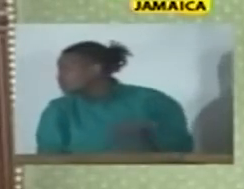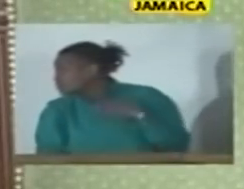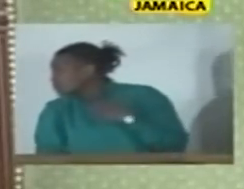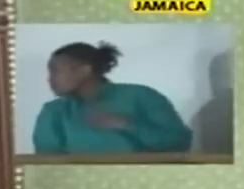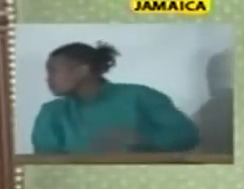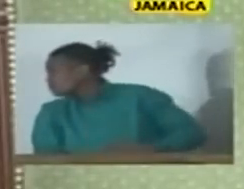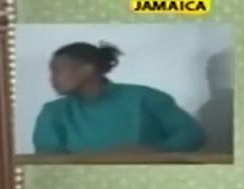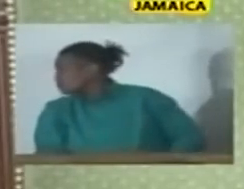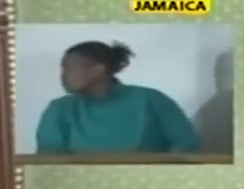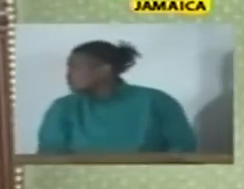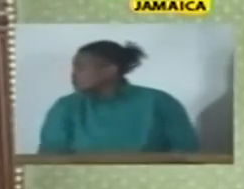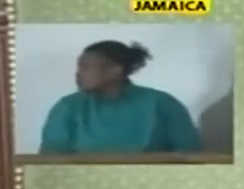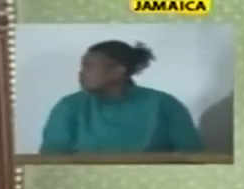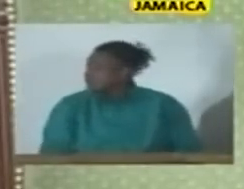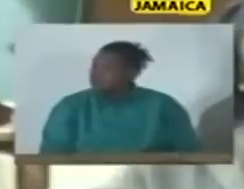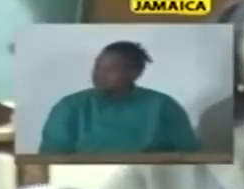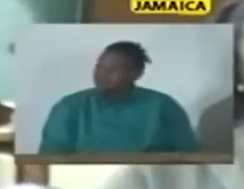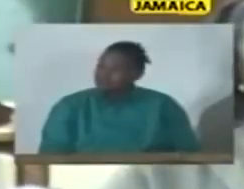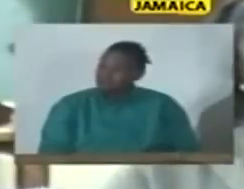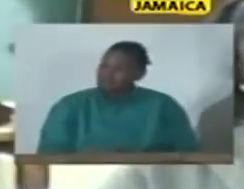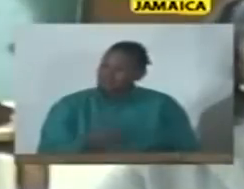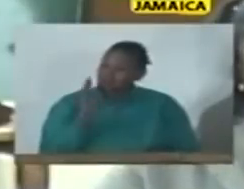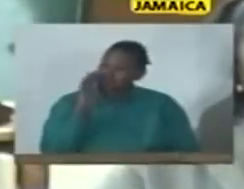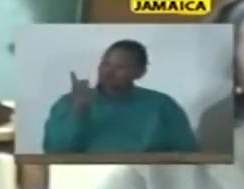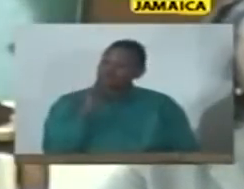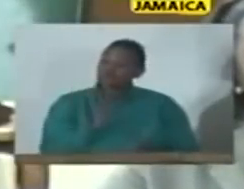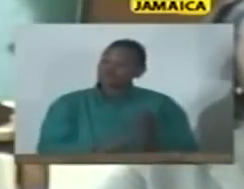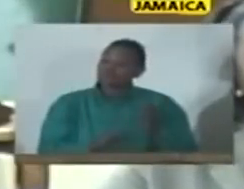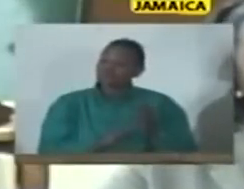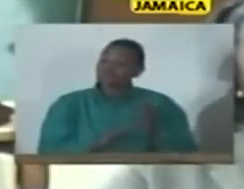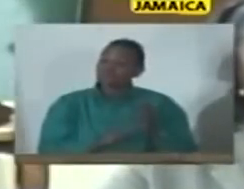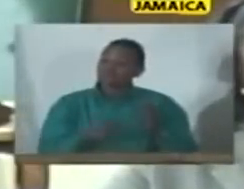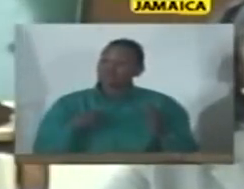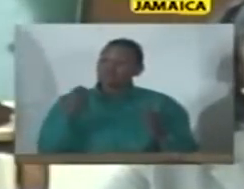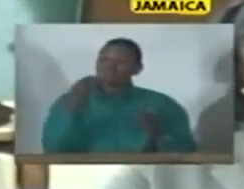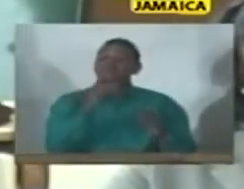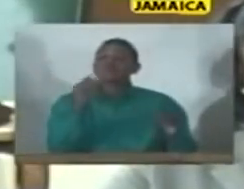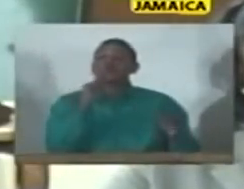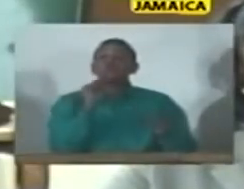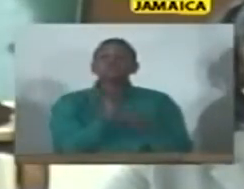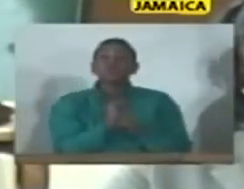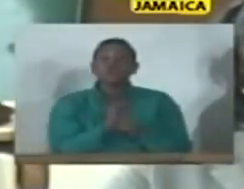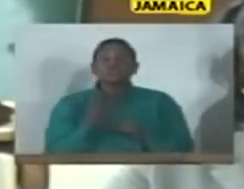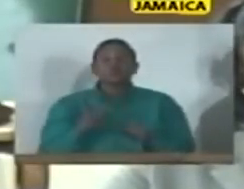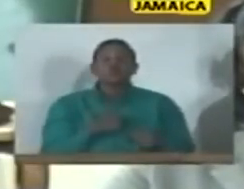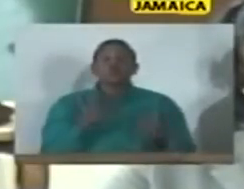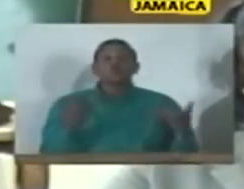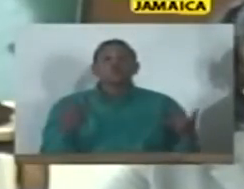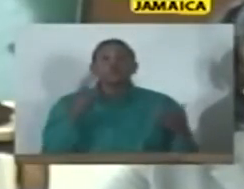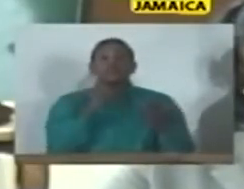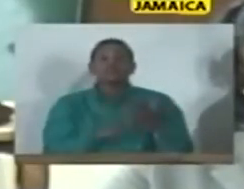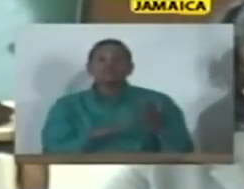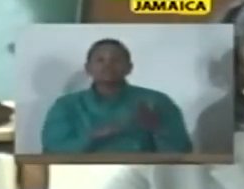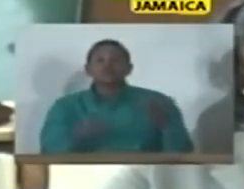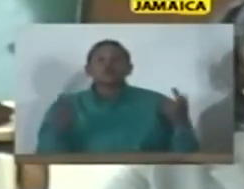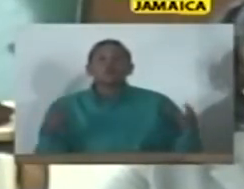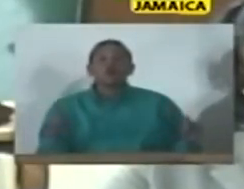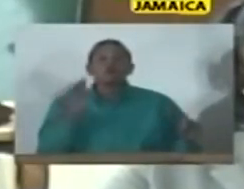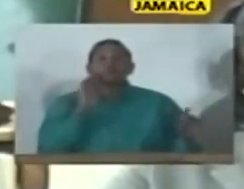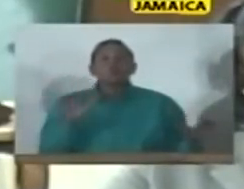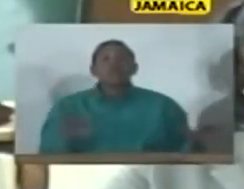Yes, that we are Minister. investigating. I will give him no such assurance. We are investigating and will